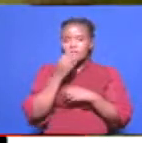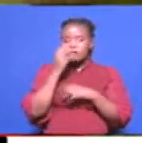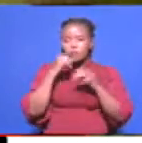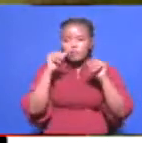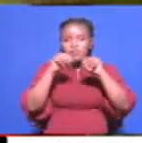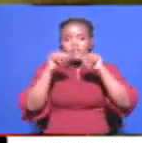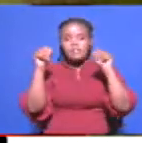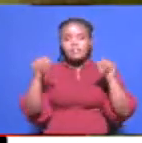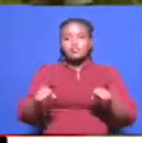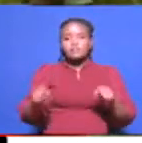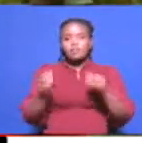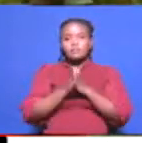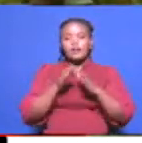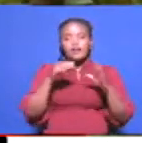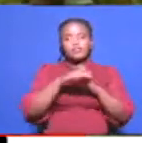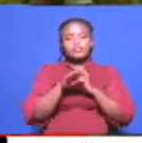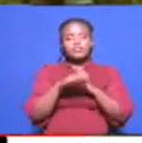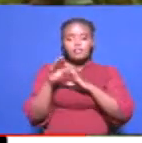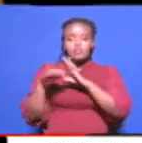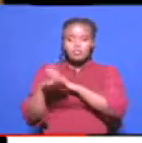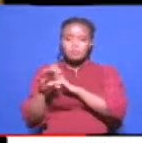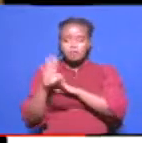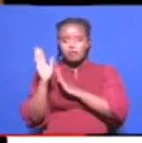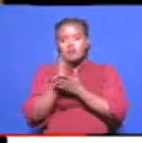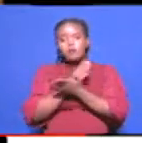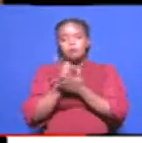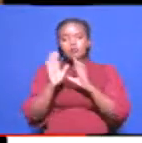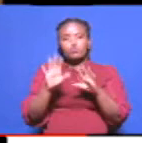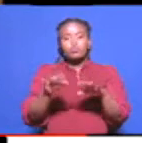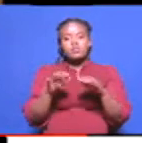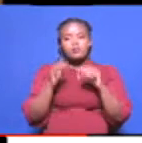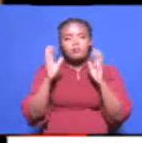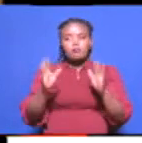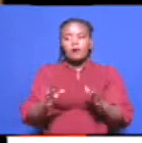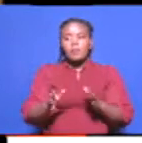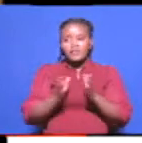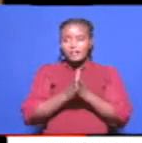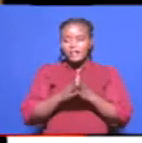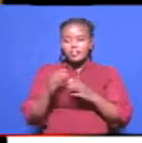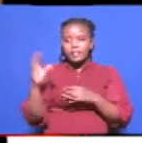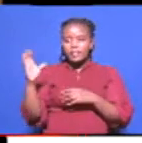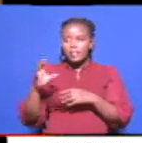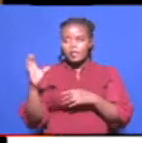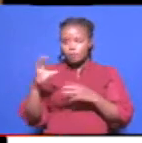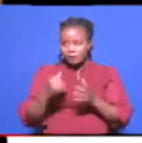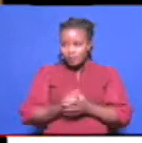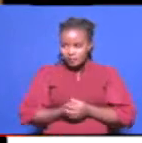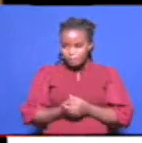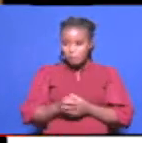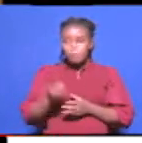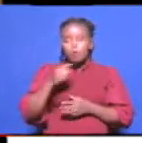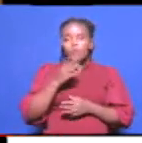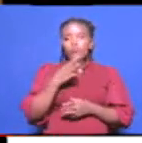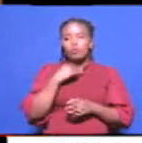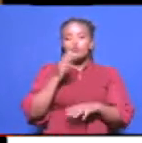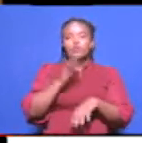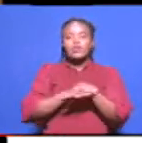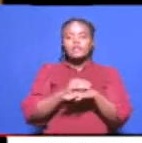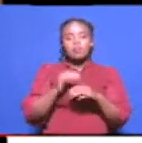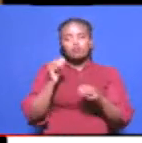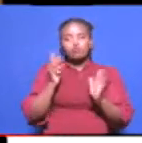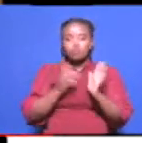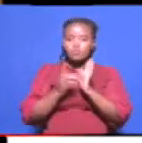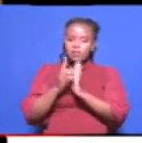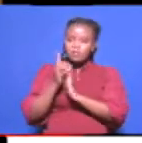through proper linkages between farmers and consumers. Do wish that we get good infrastructures to ensure